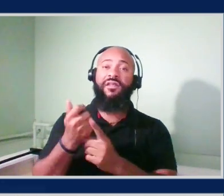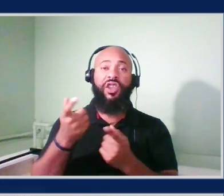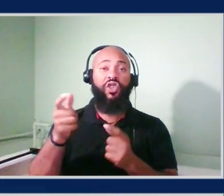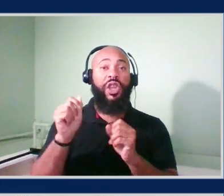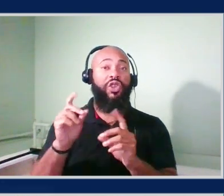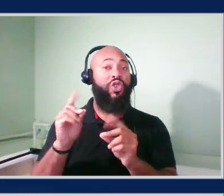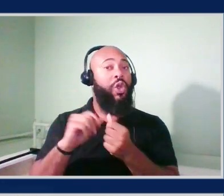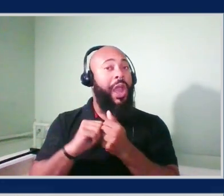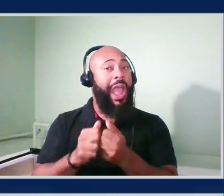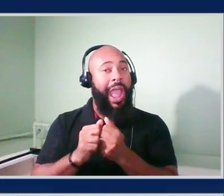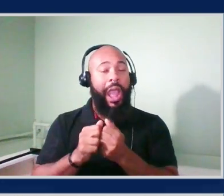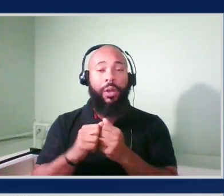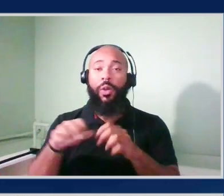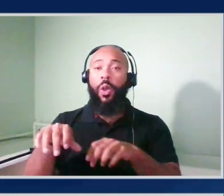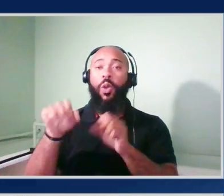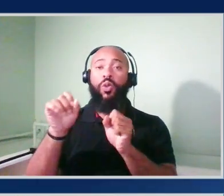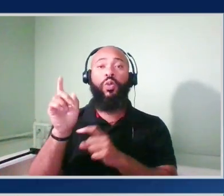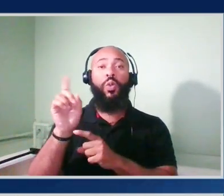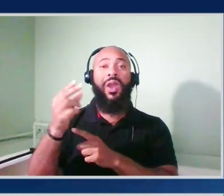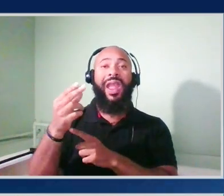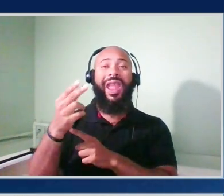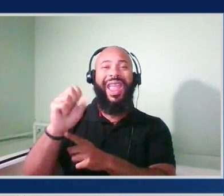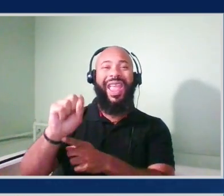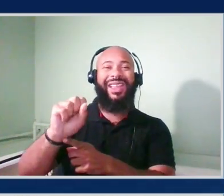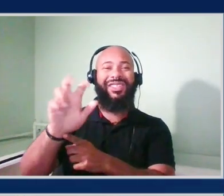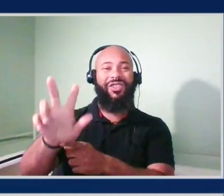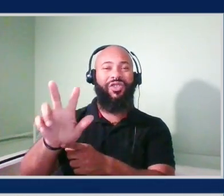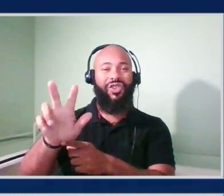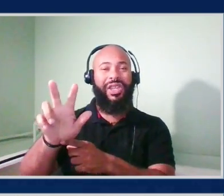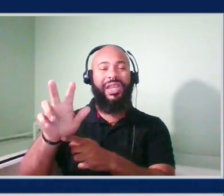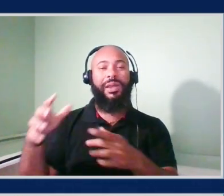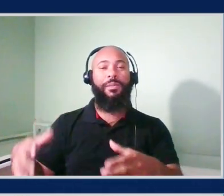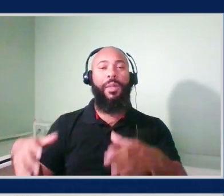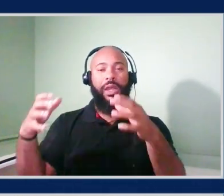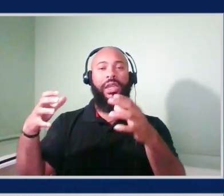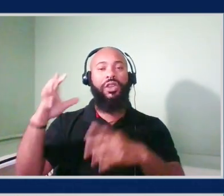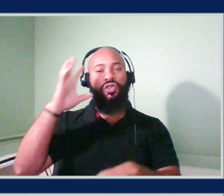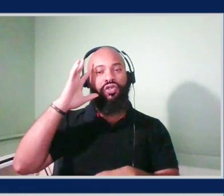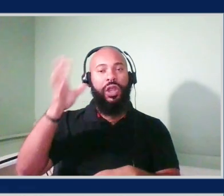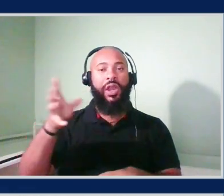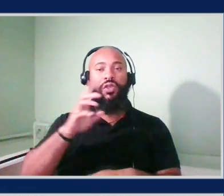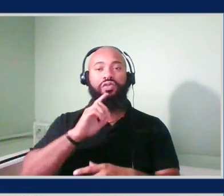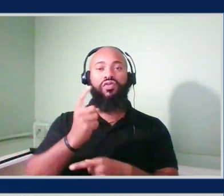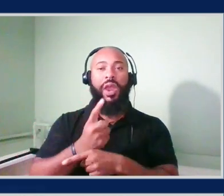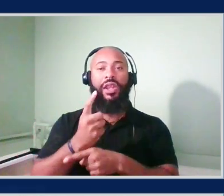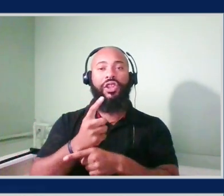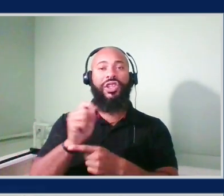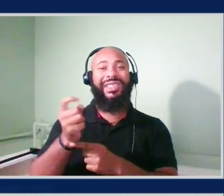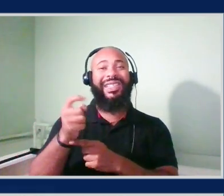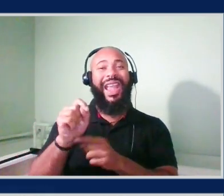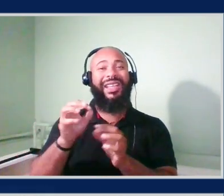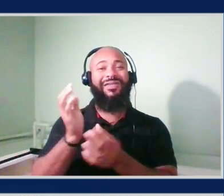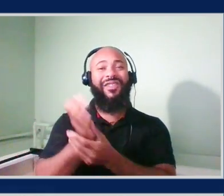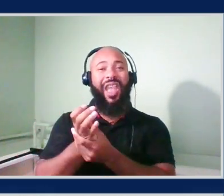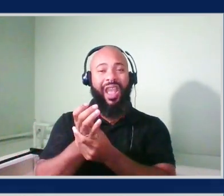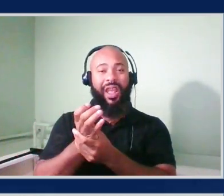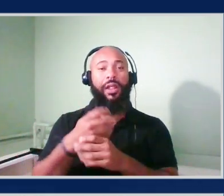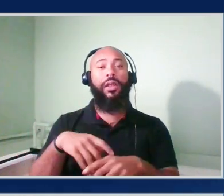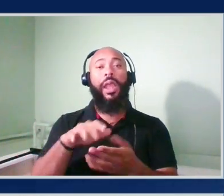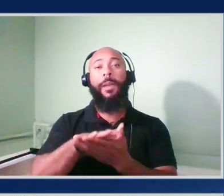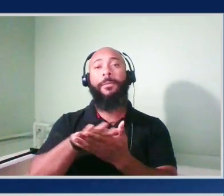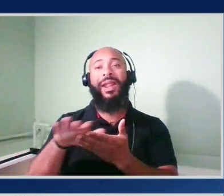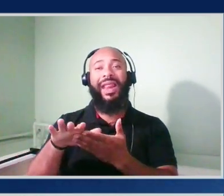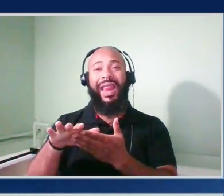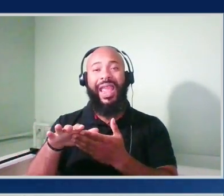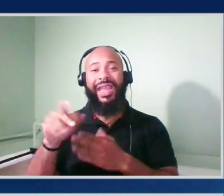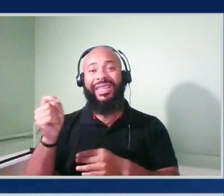hosting it in an S3 bucket and just creating a regular text file. And you can have it as plain text. You can have it as sticks,